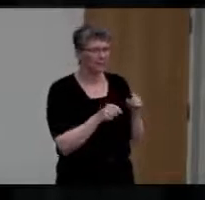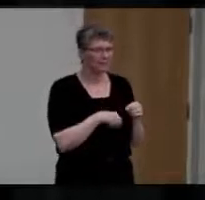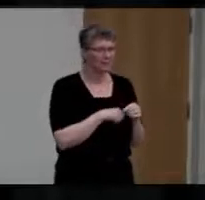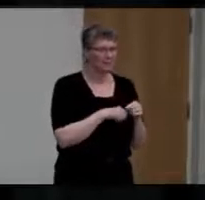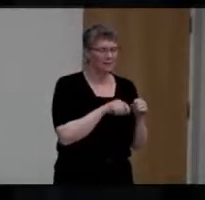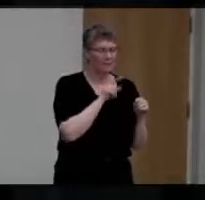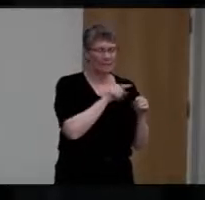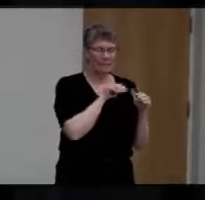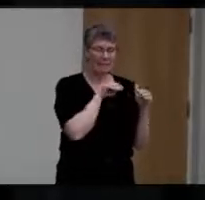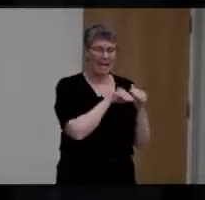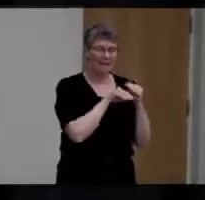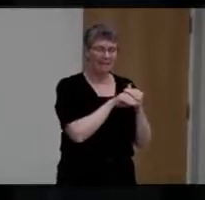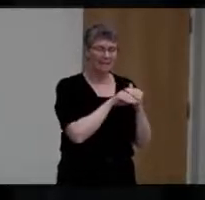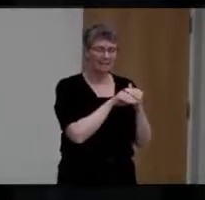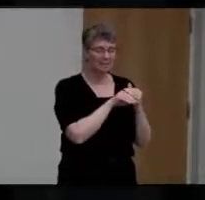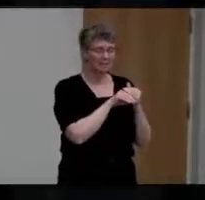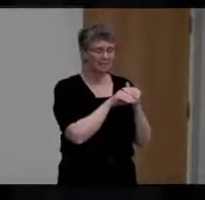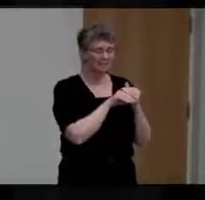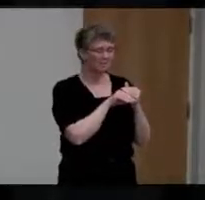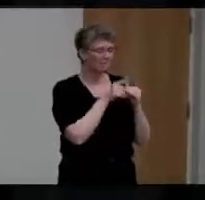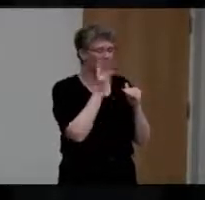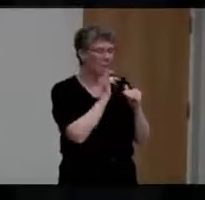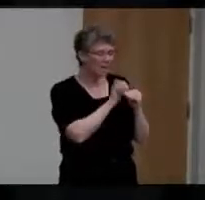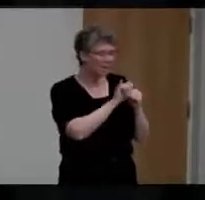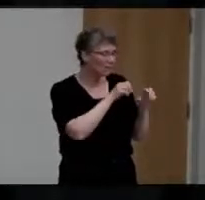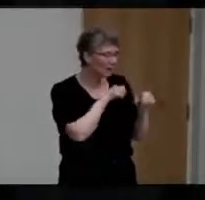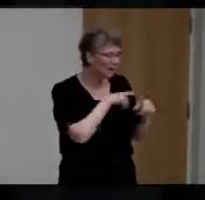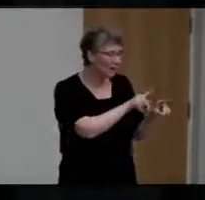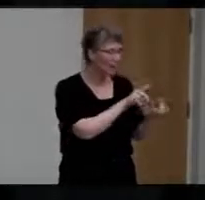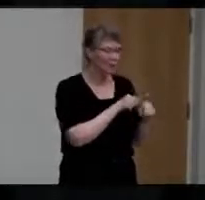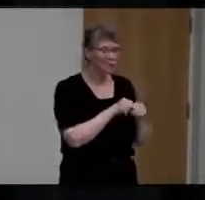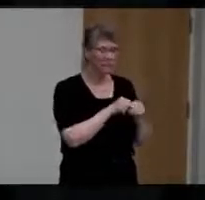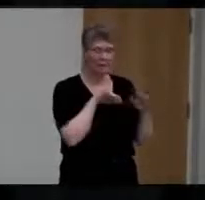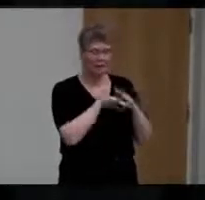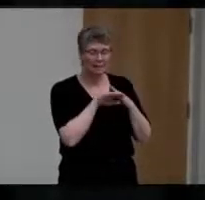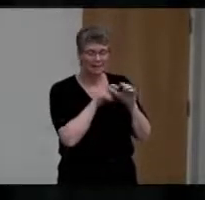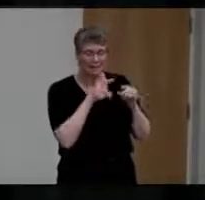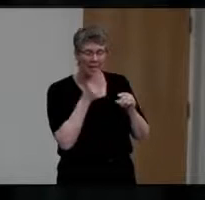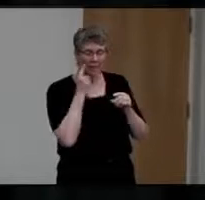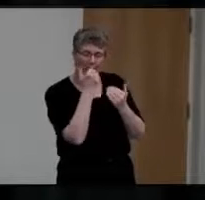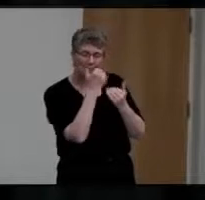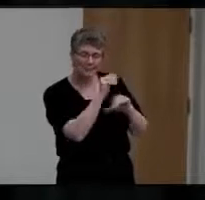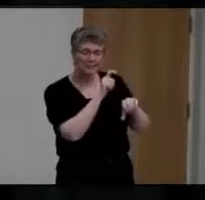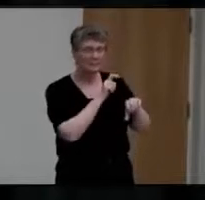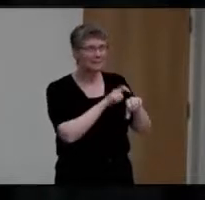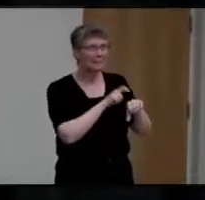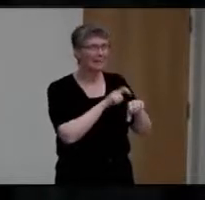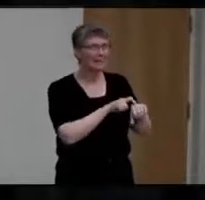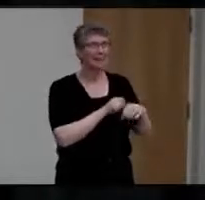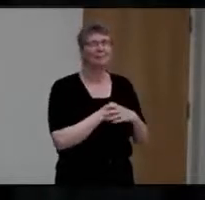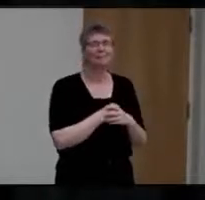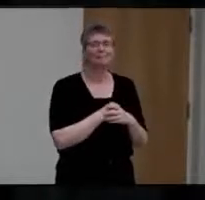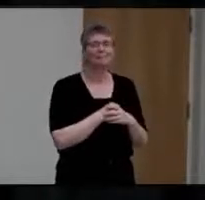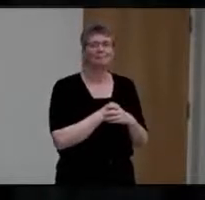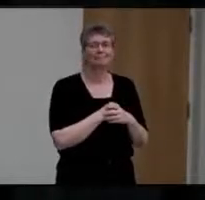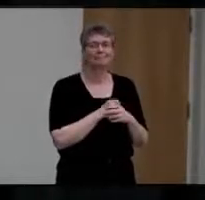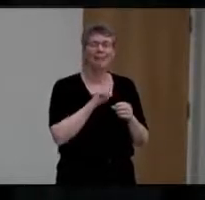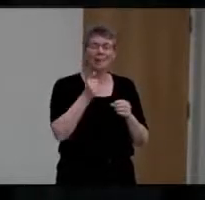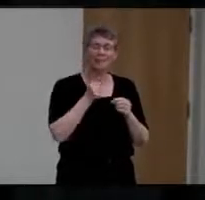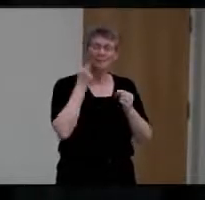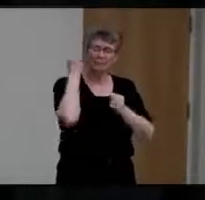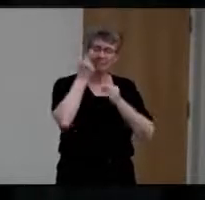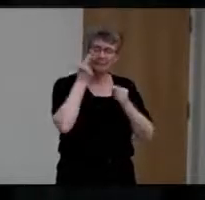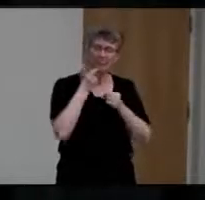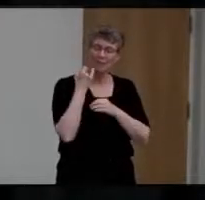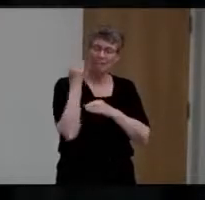for limited issues? Like you mentioned insurance, maybe we have concerns around when insurance providers should have access to certain kinds of